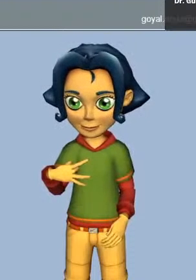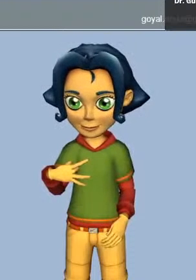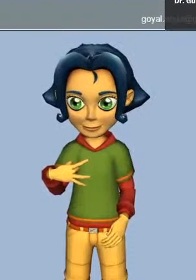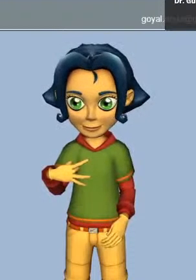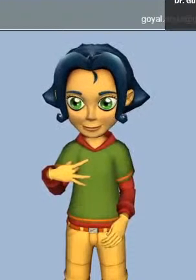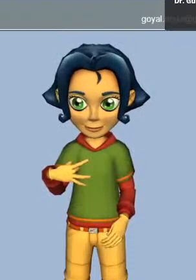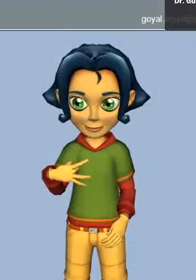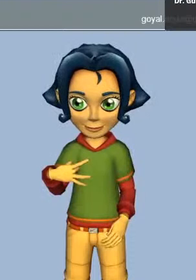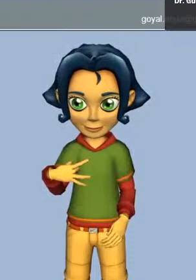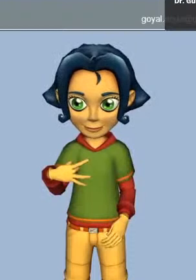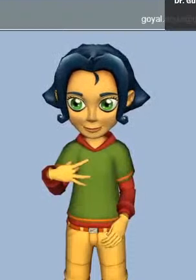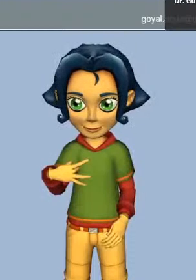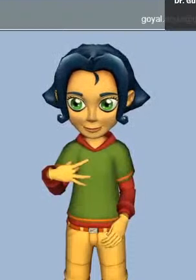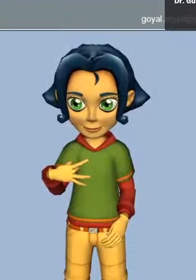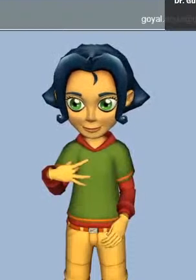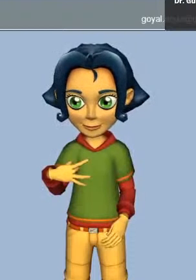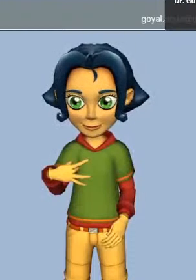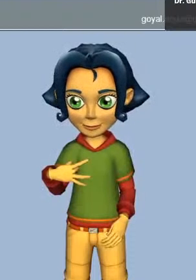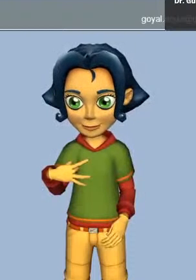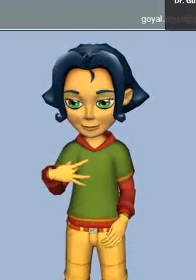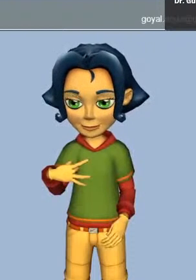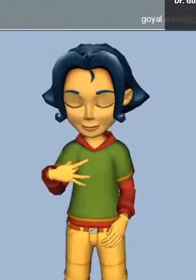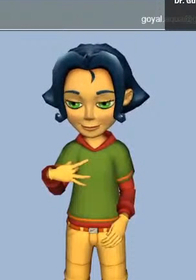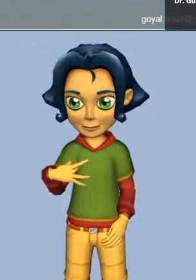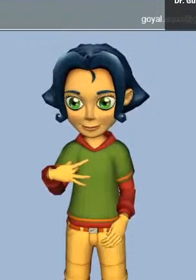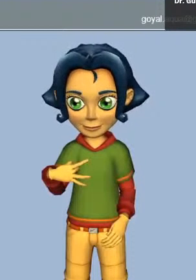many departments which are especially for these